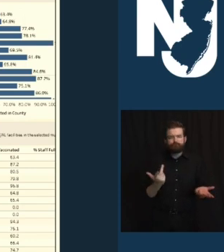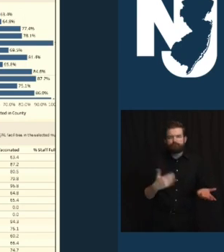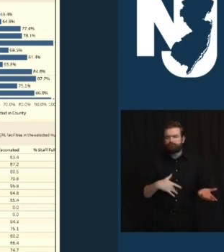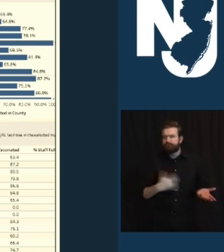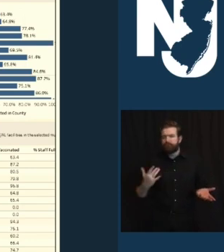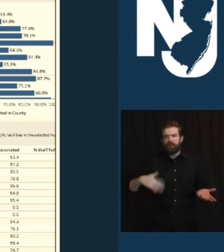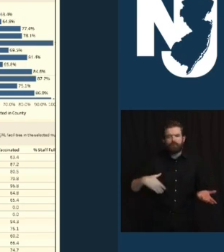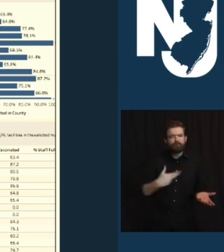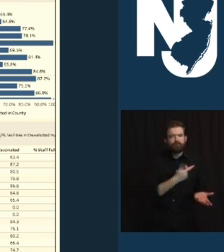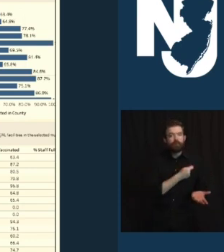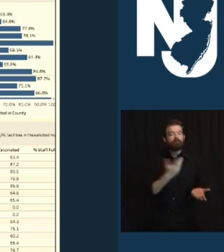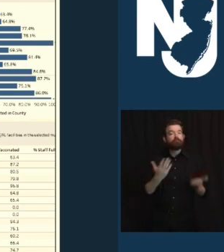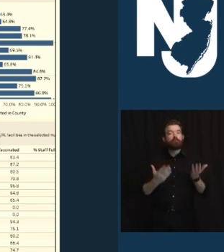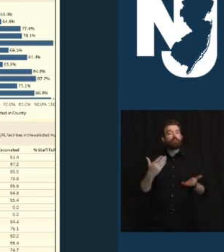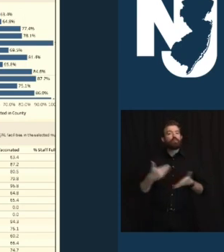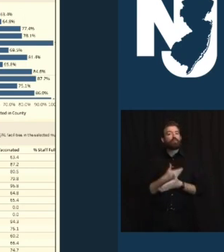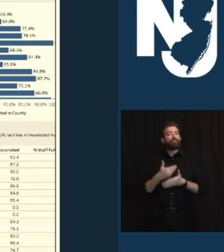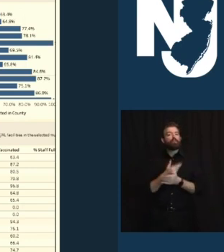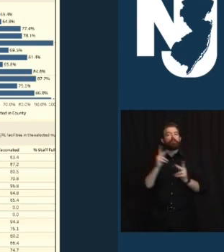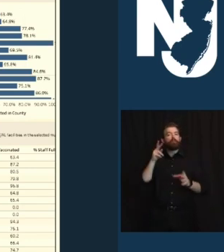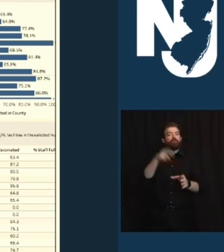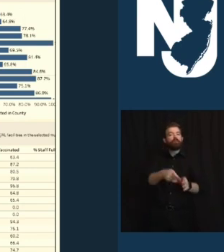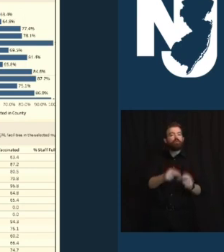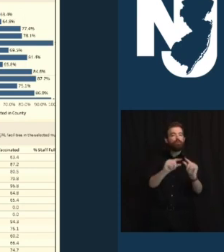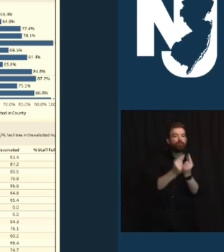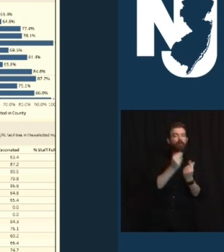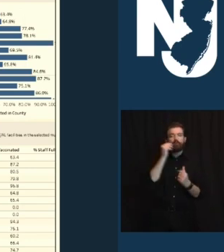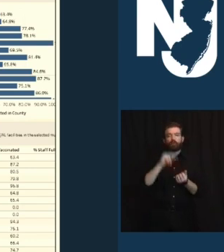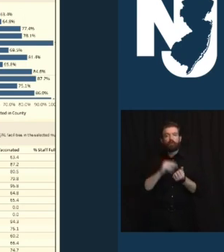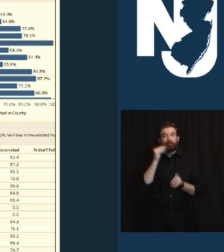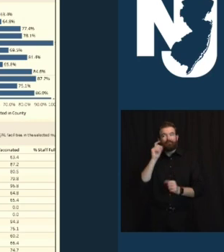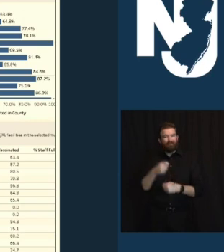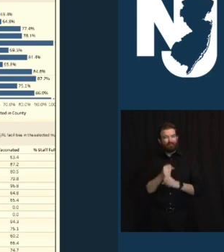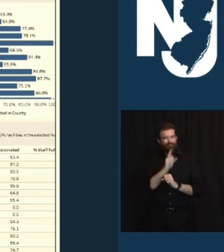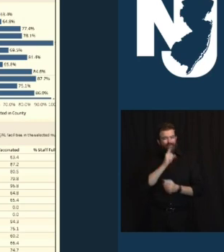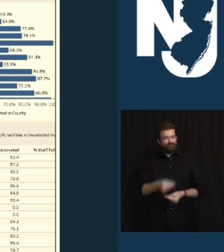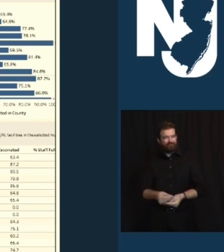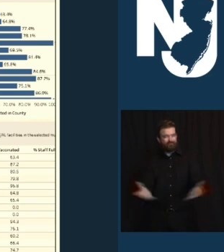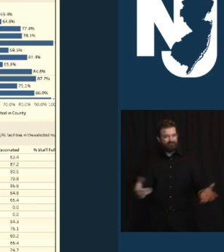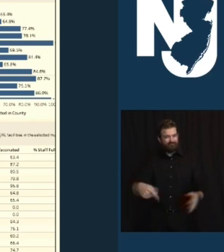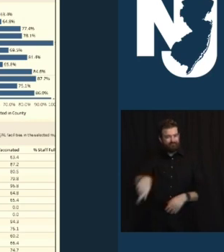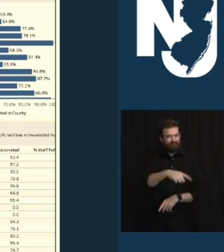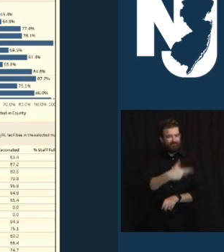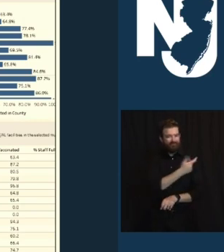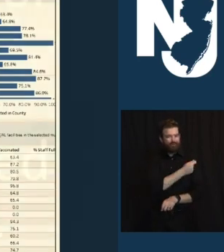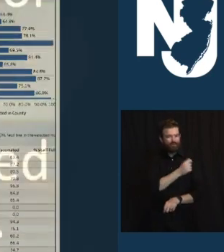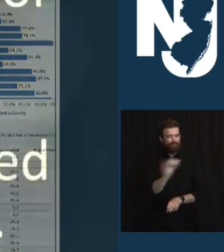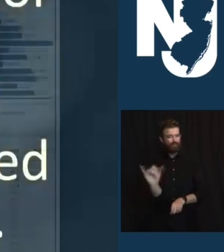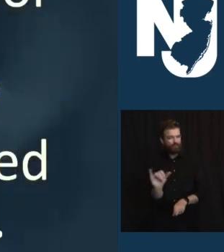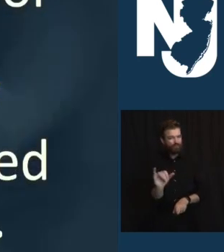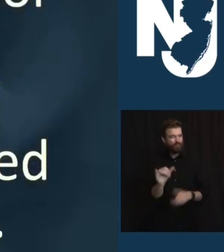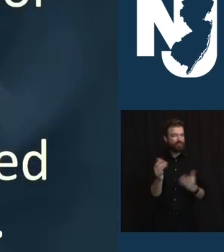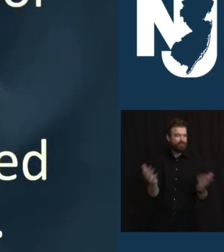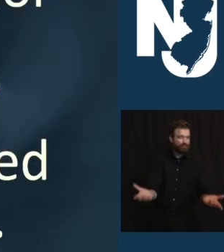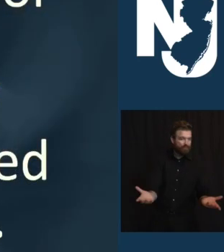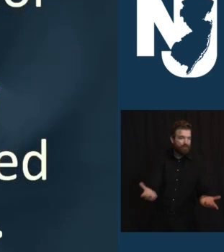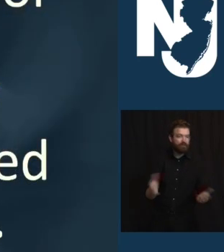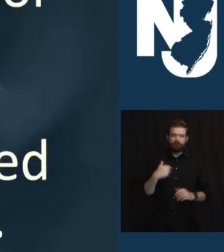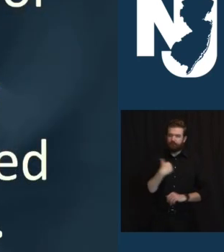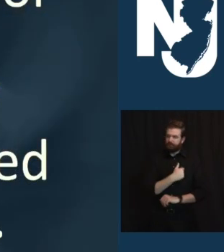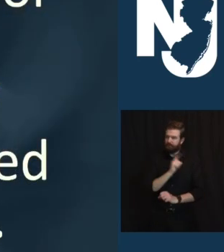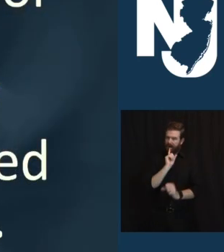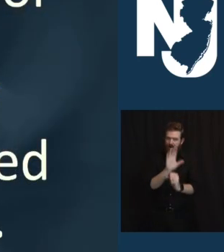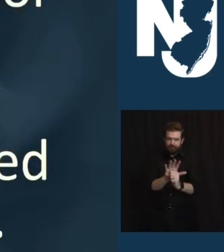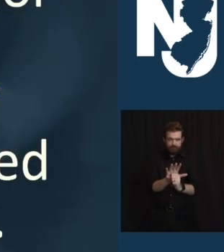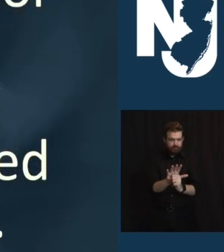may now wish to be vaccinated, and by the way, new members of staff coming on board. And this commitment does not only apply to seniors